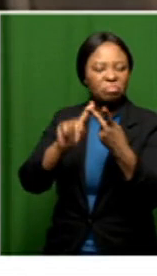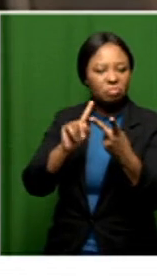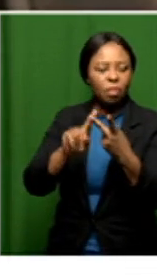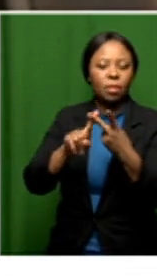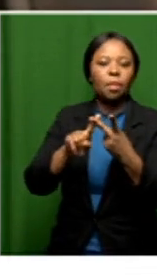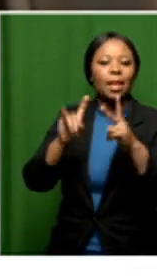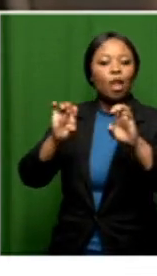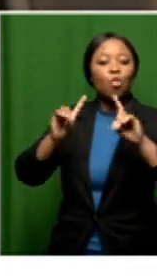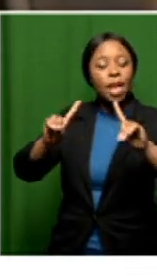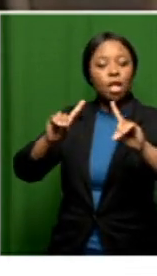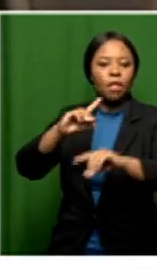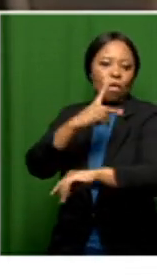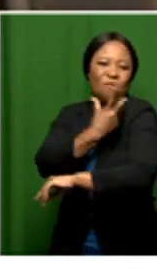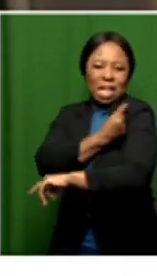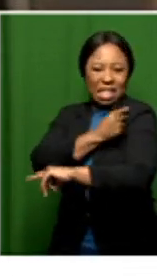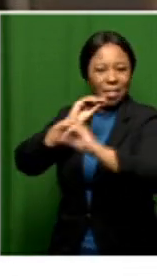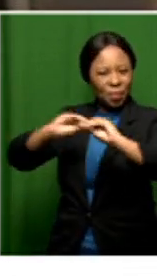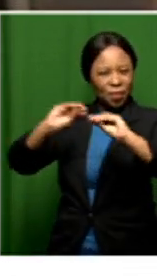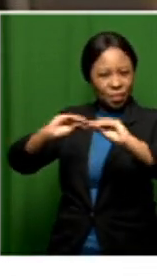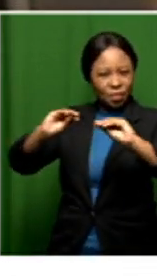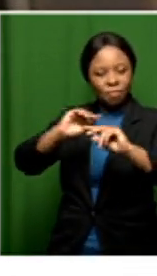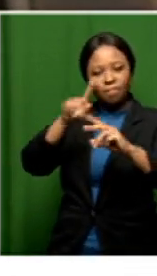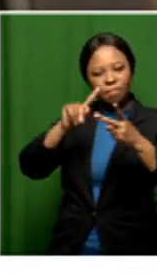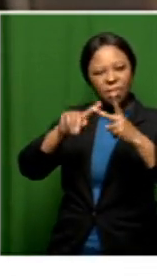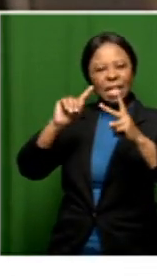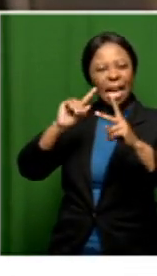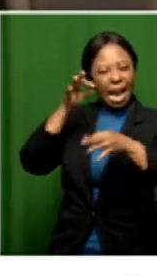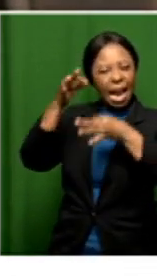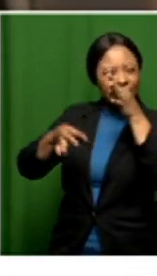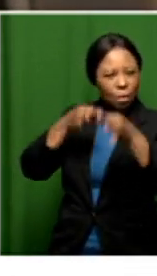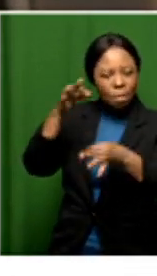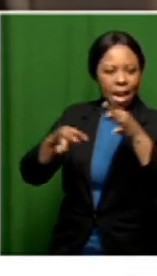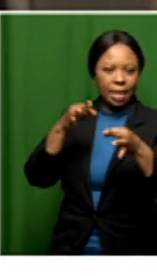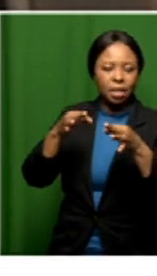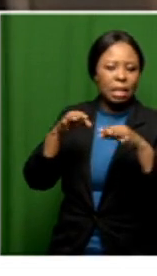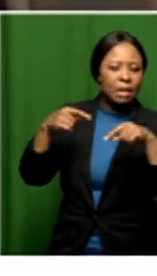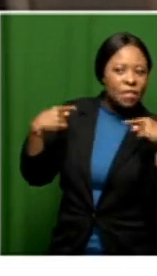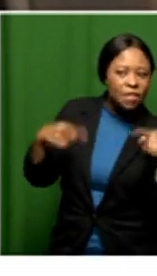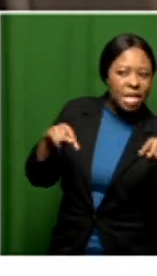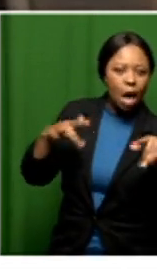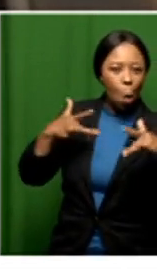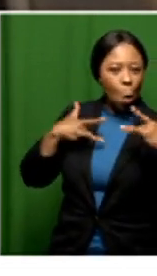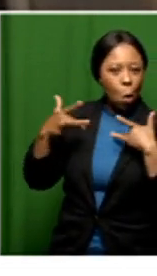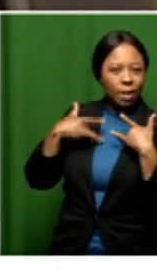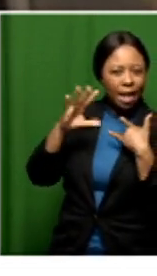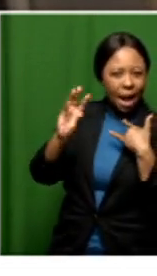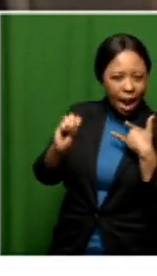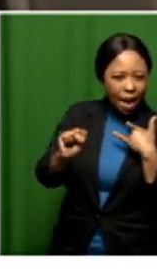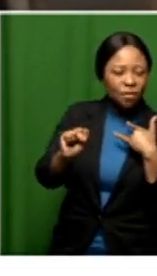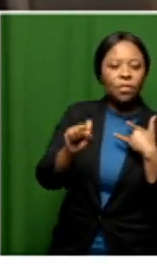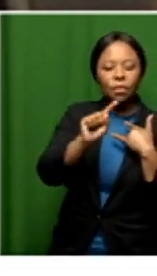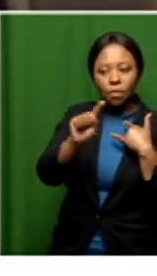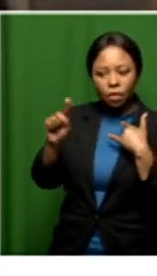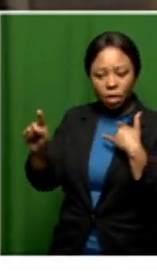education, but also explaining and responding to some of the fears and the concerns that people